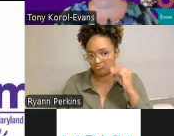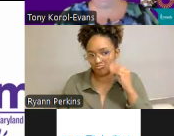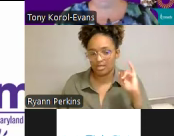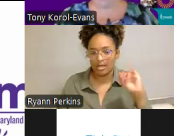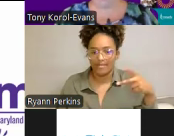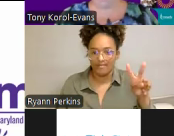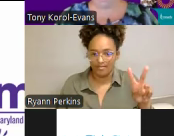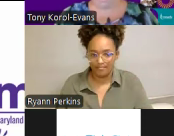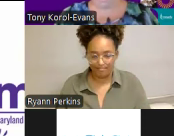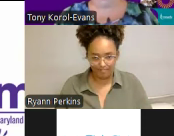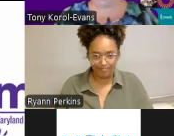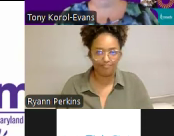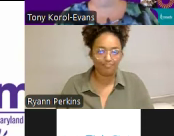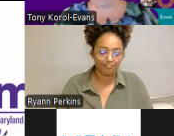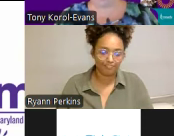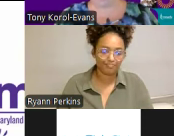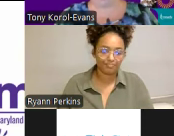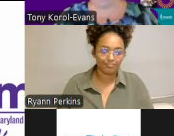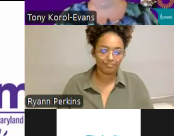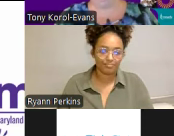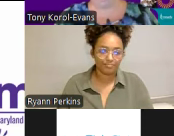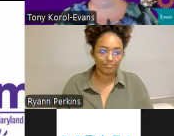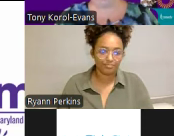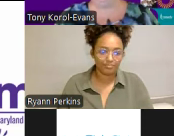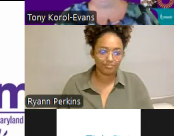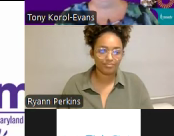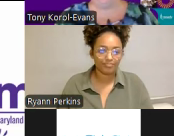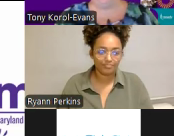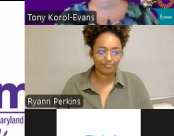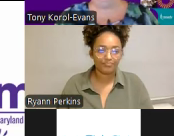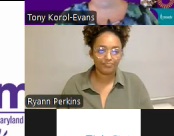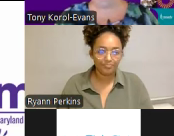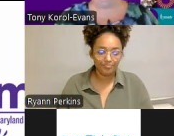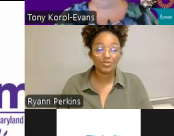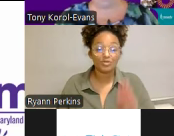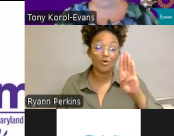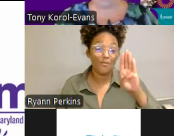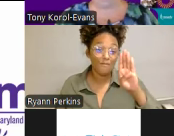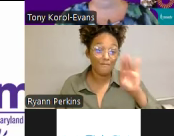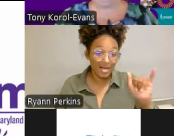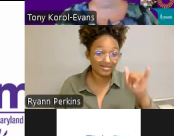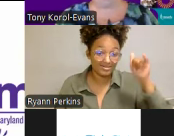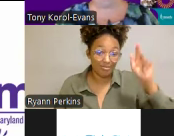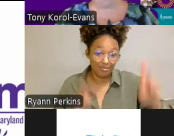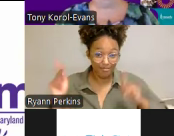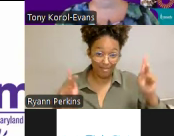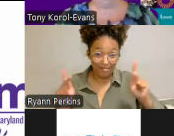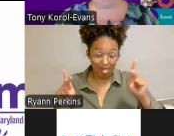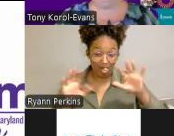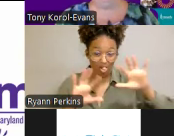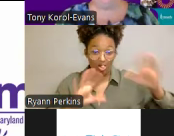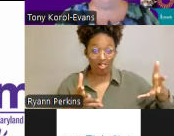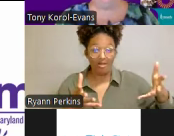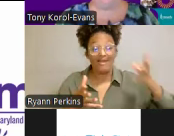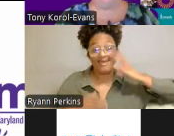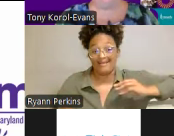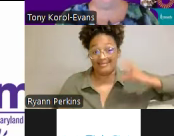So yeah. Why do bisexual individuals experience the highest rates of IPV? Oh, Catherine, it is the $1